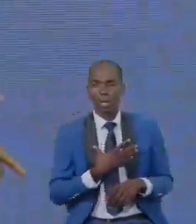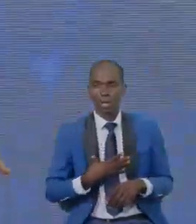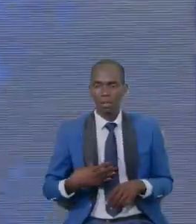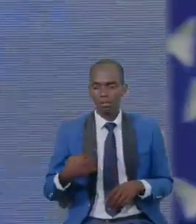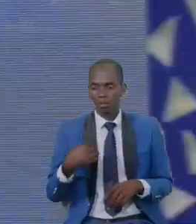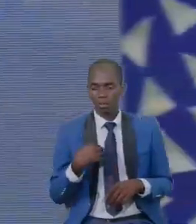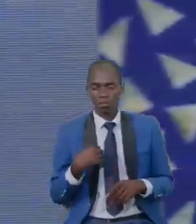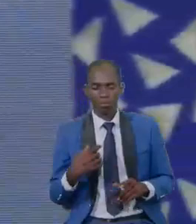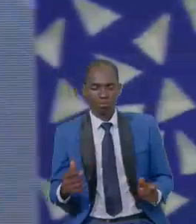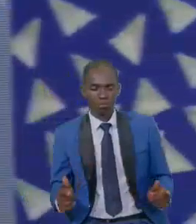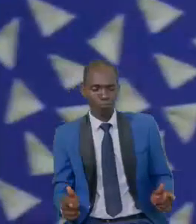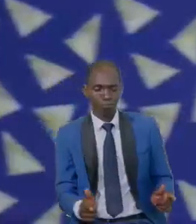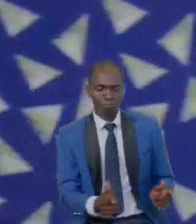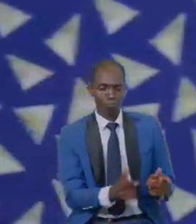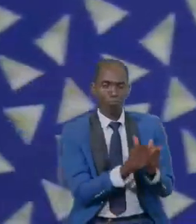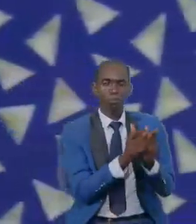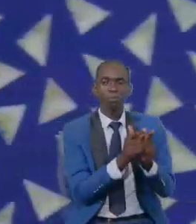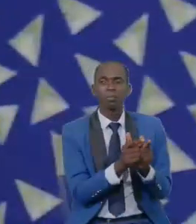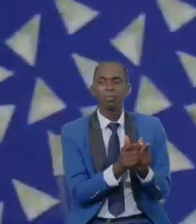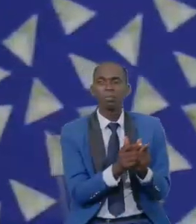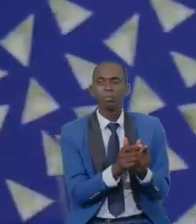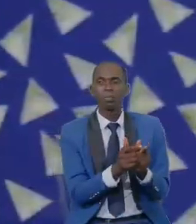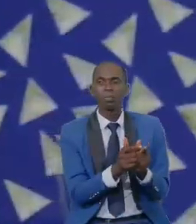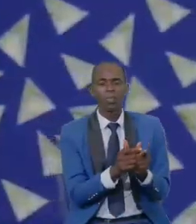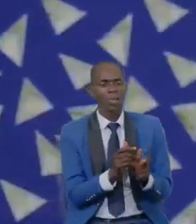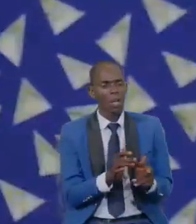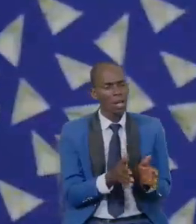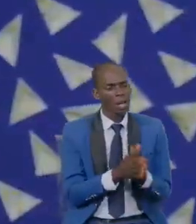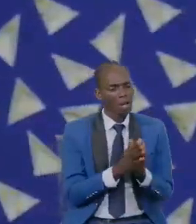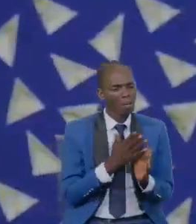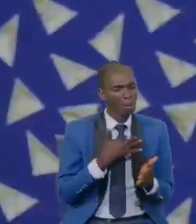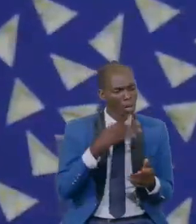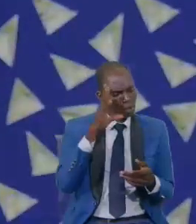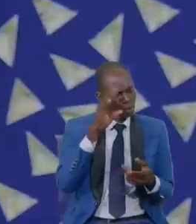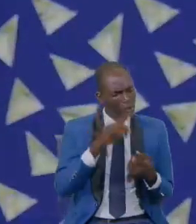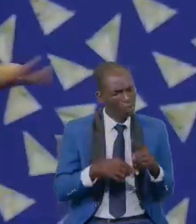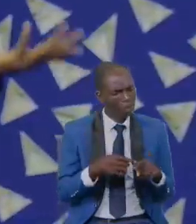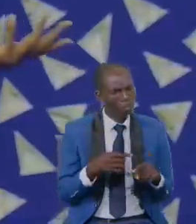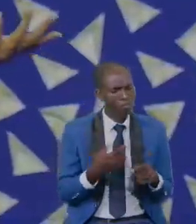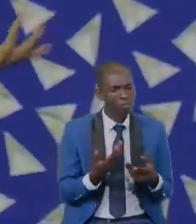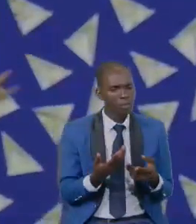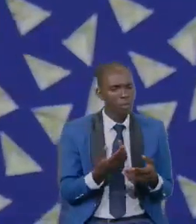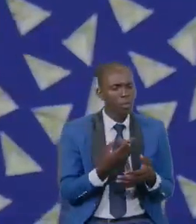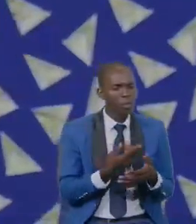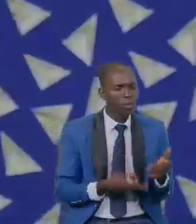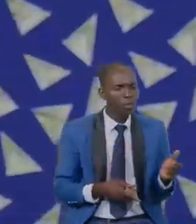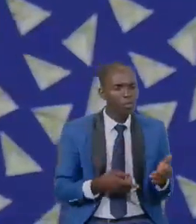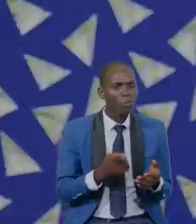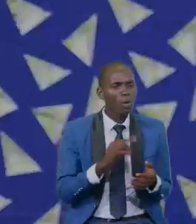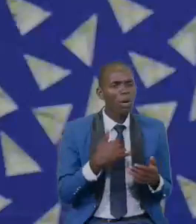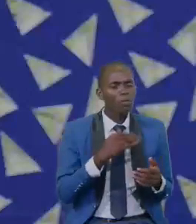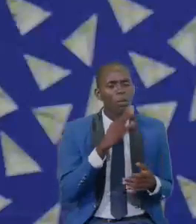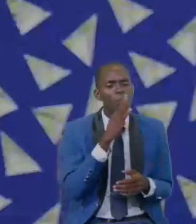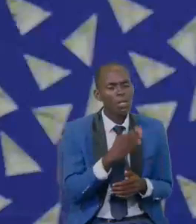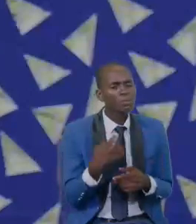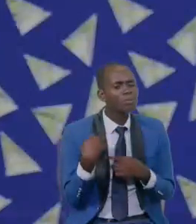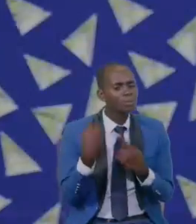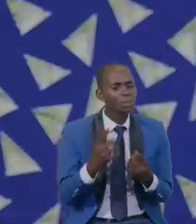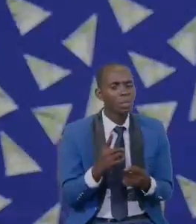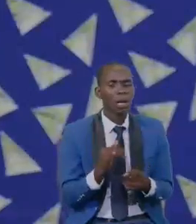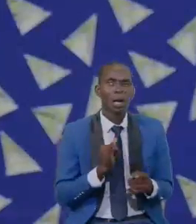way. And I say, my friend, where have you been? He says, I went to the